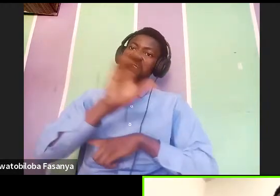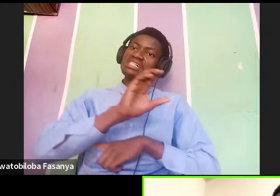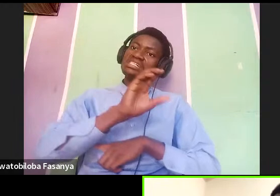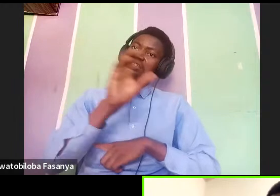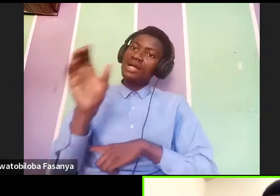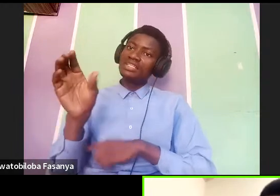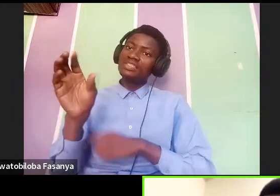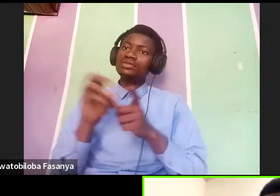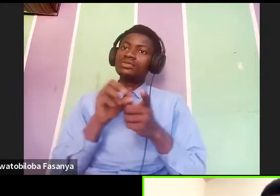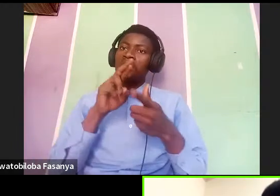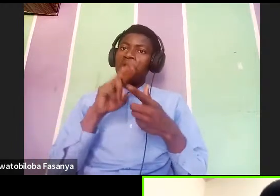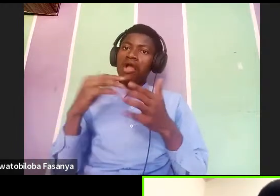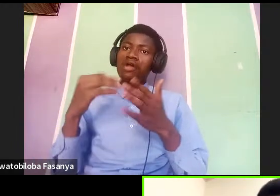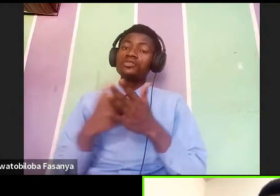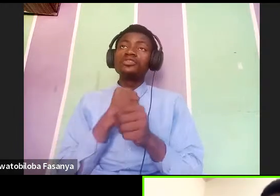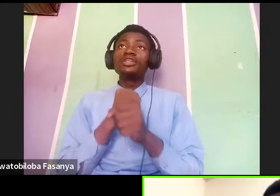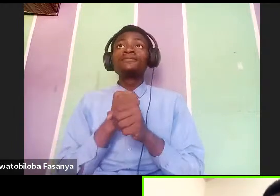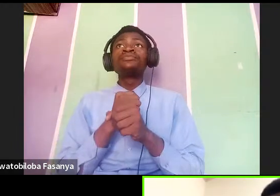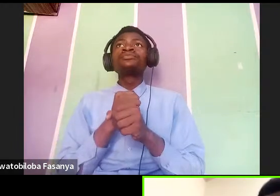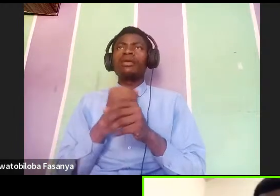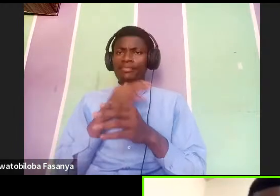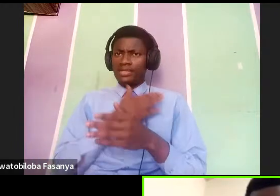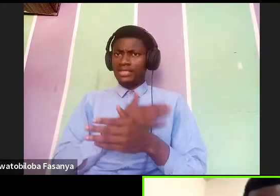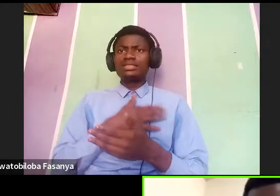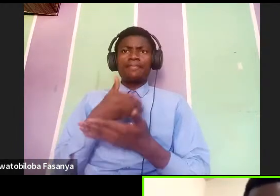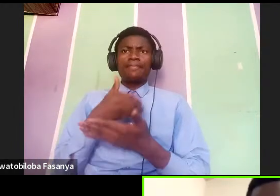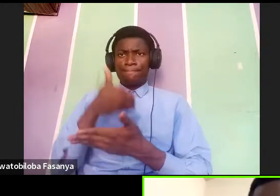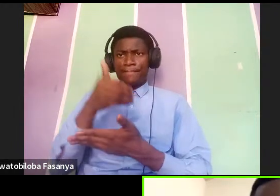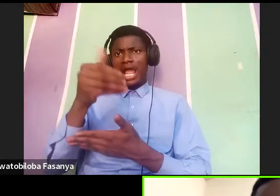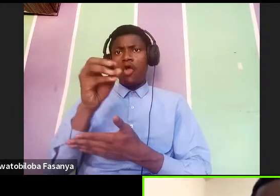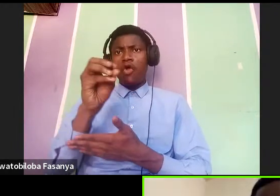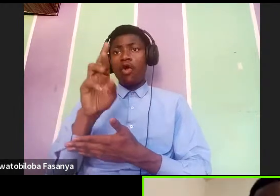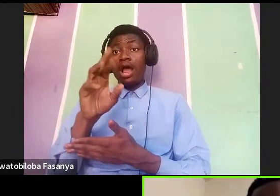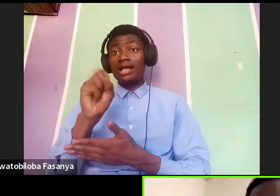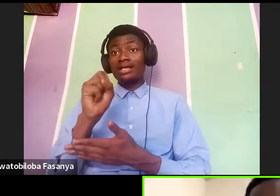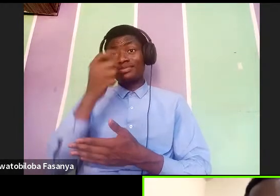sodium, potassium, glucose, the sugars that are being lost.